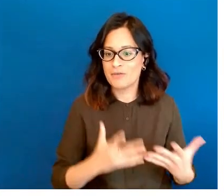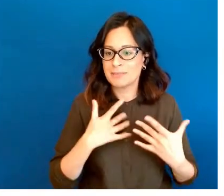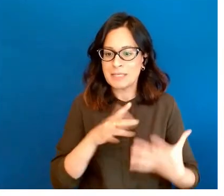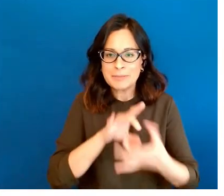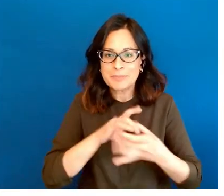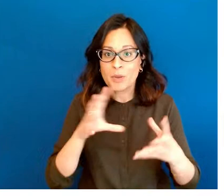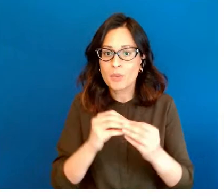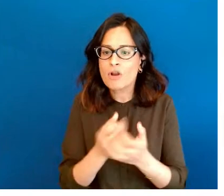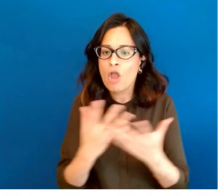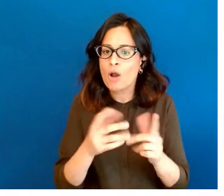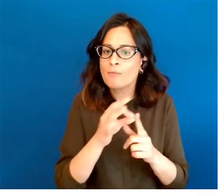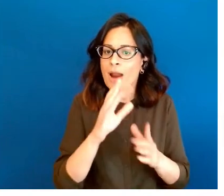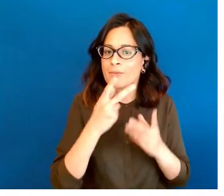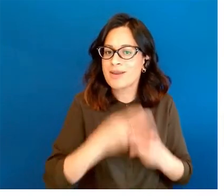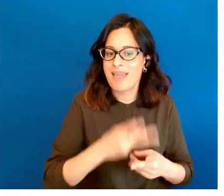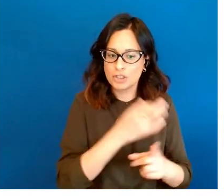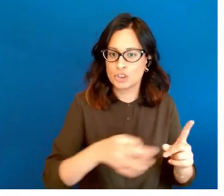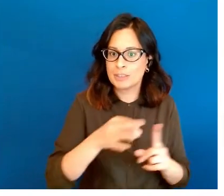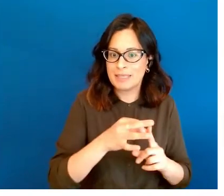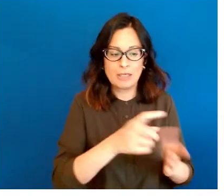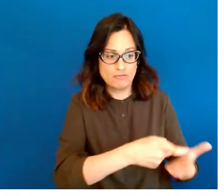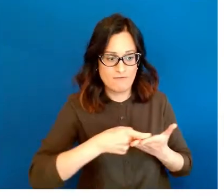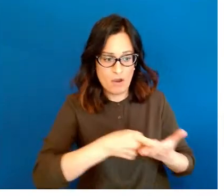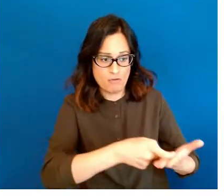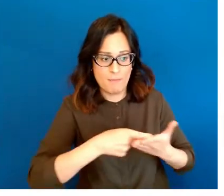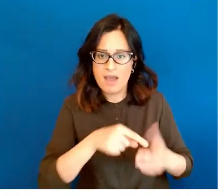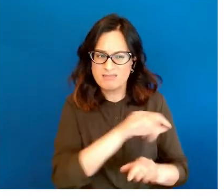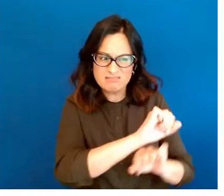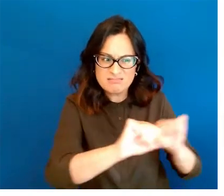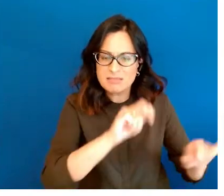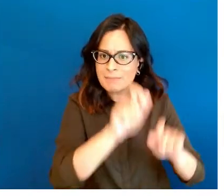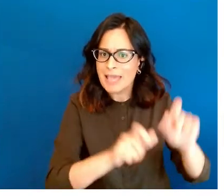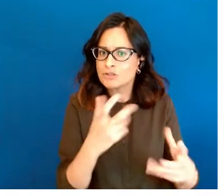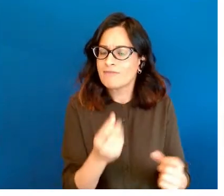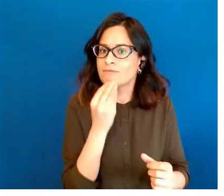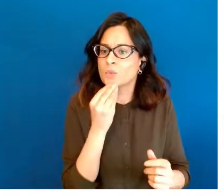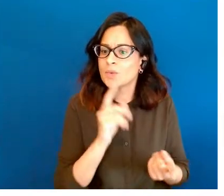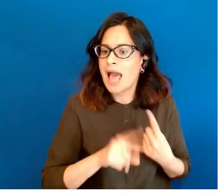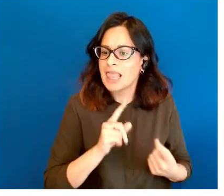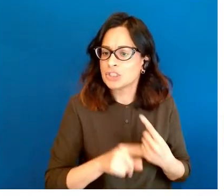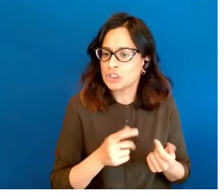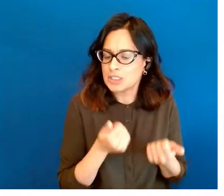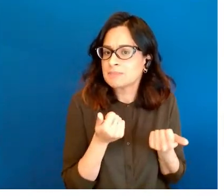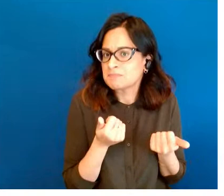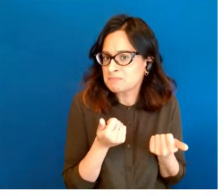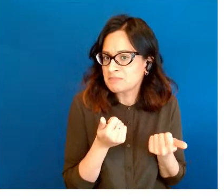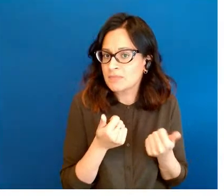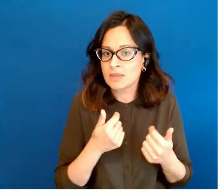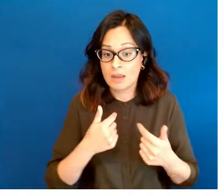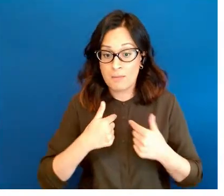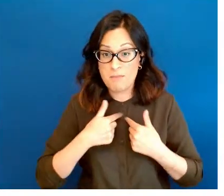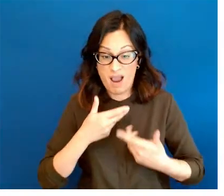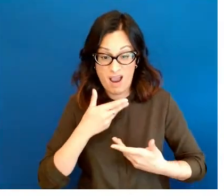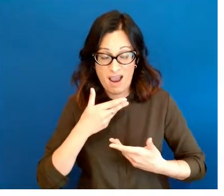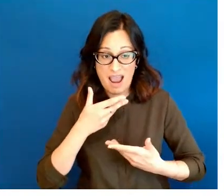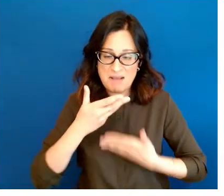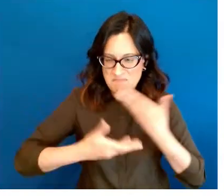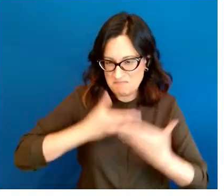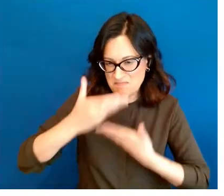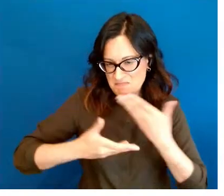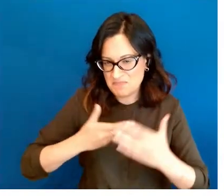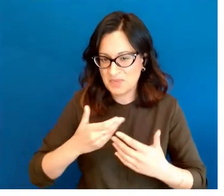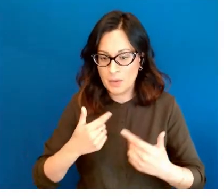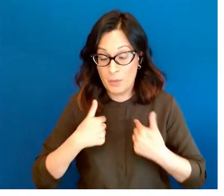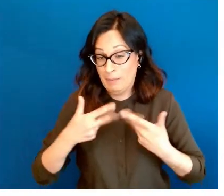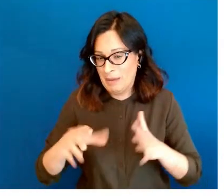around referrals for food allergy. But my story perhaps tells you a little bit about the problems we have with